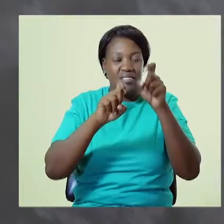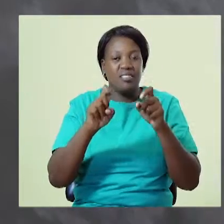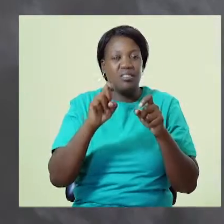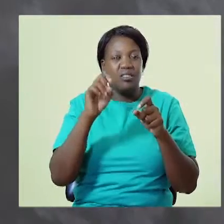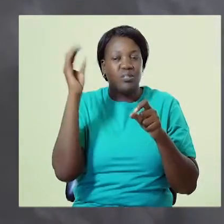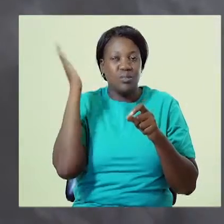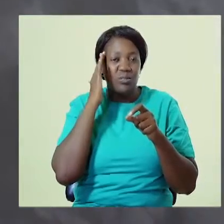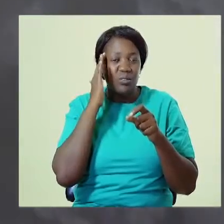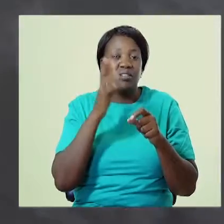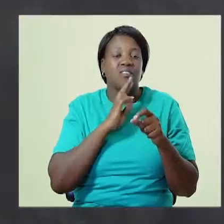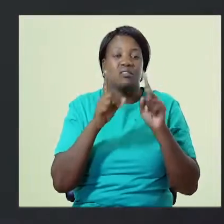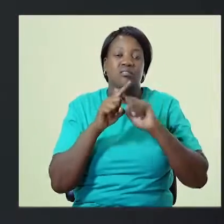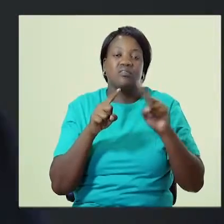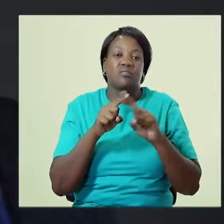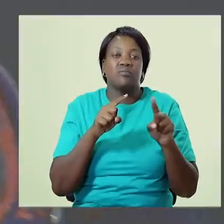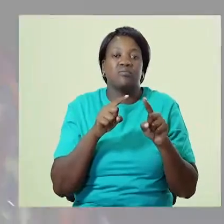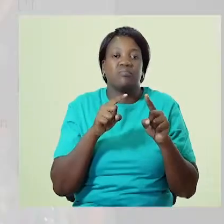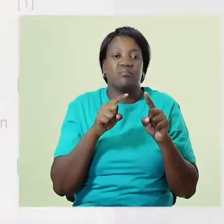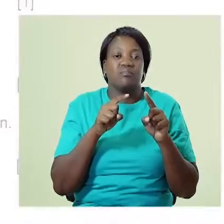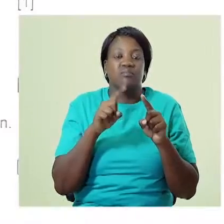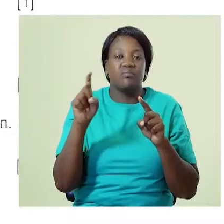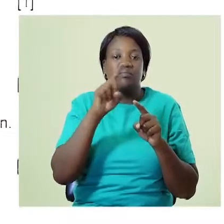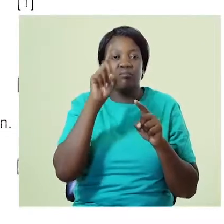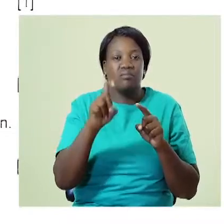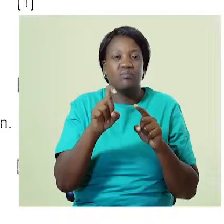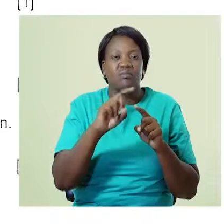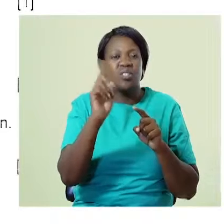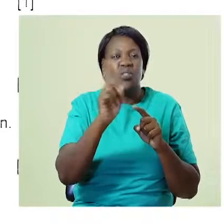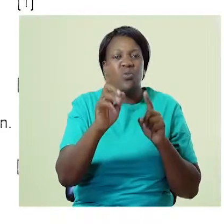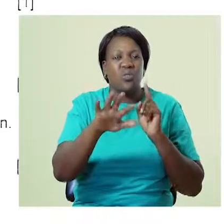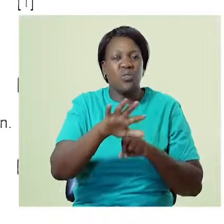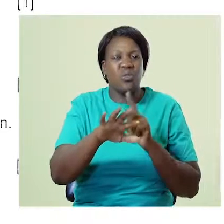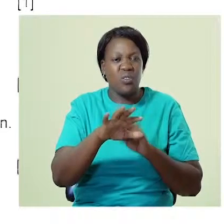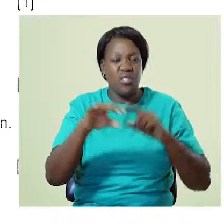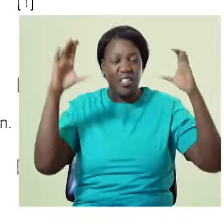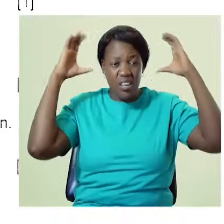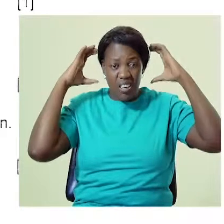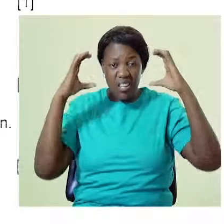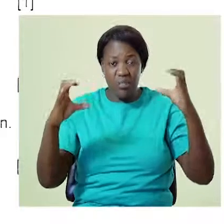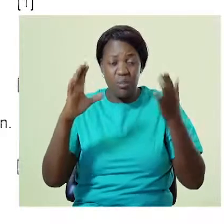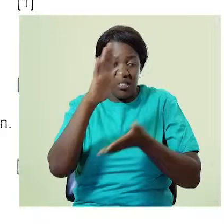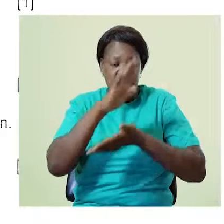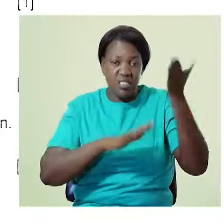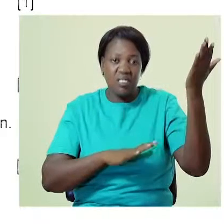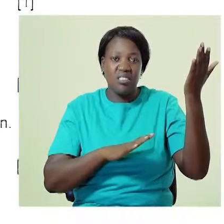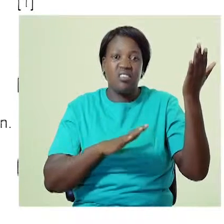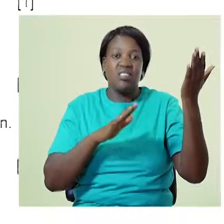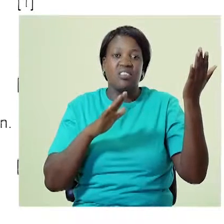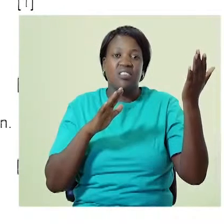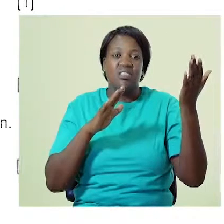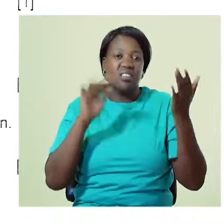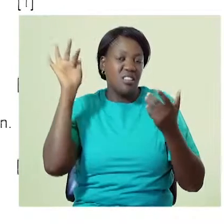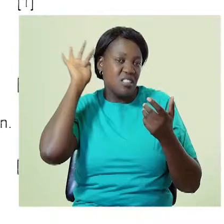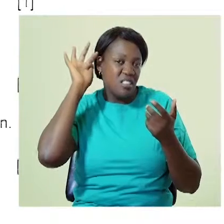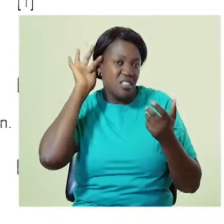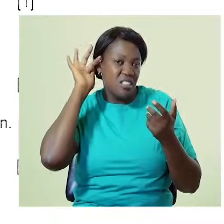answer easily. If the question is, what time will the bus leave? You should immediately